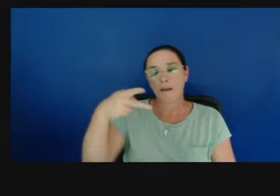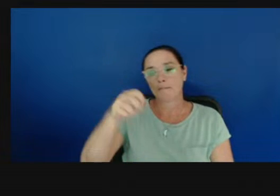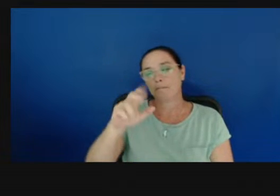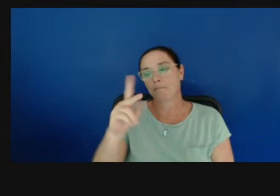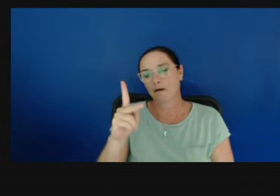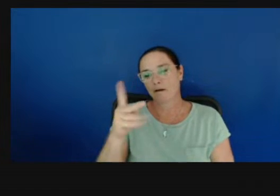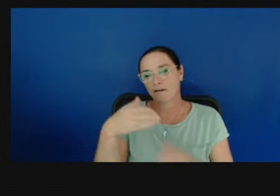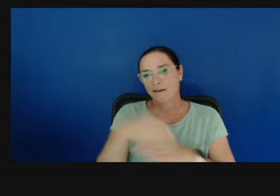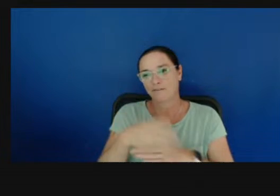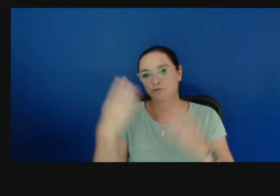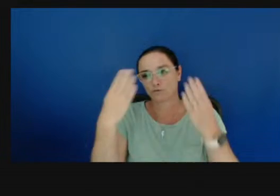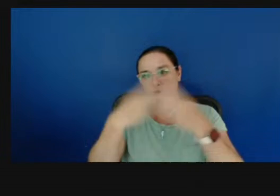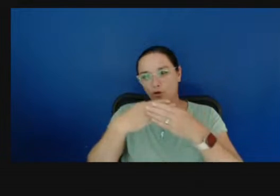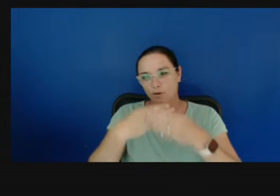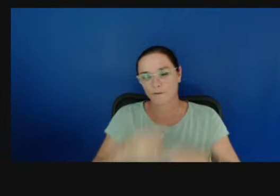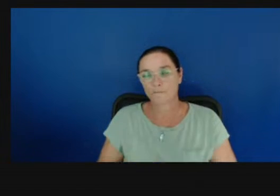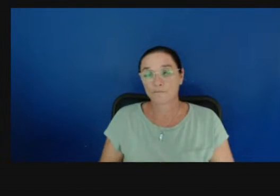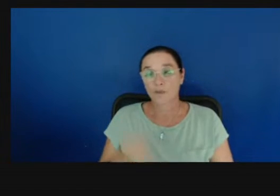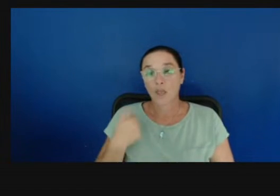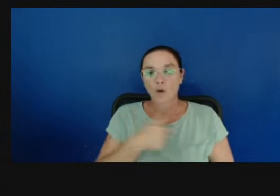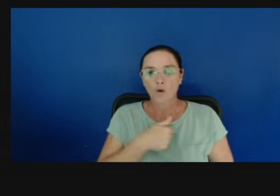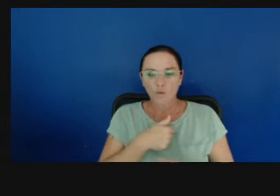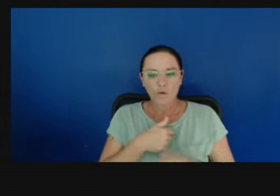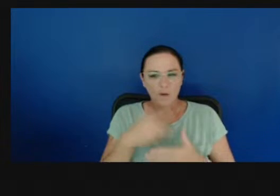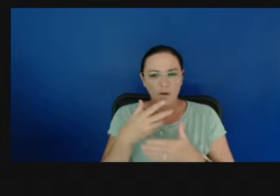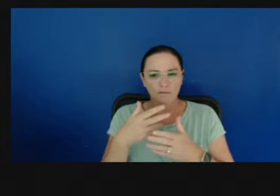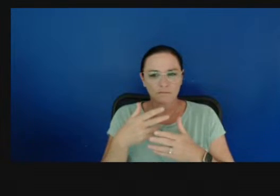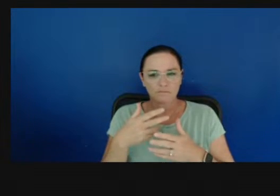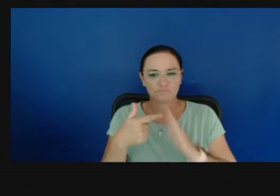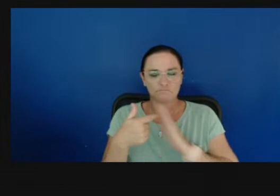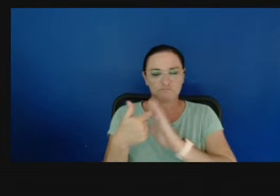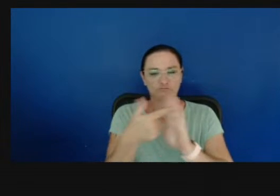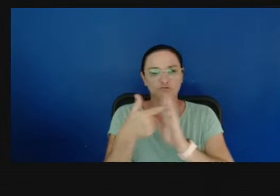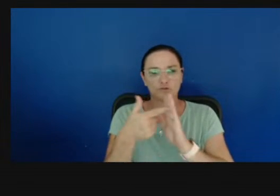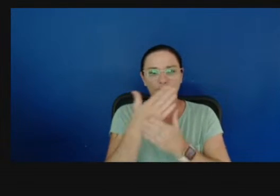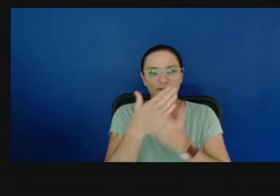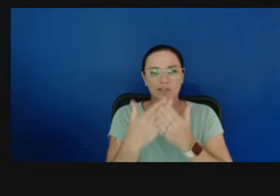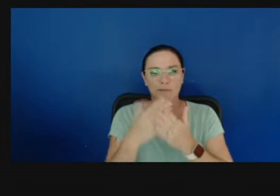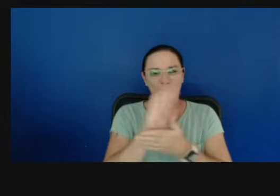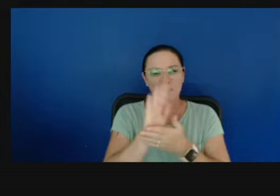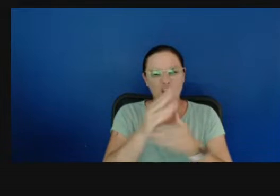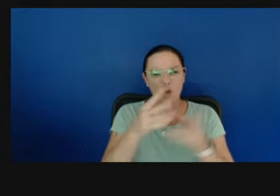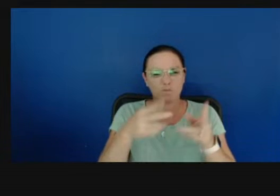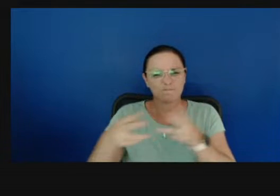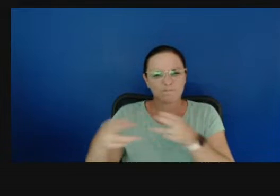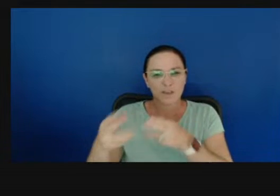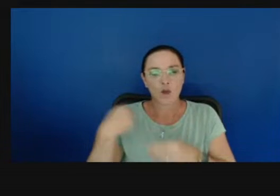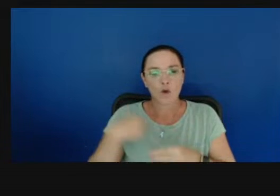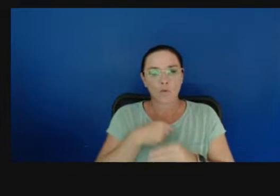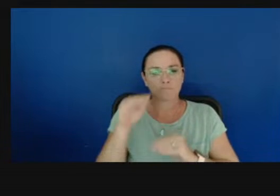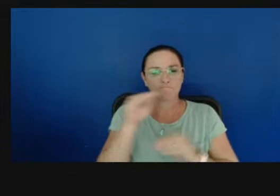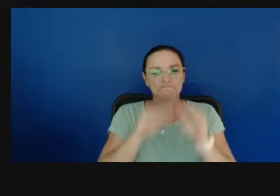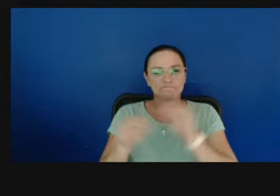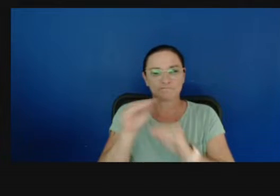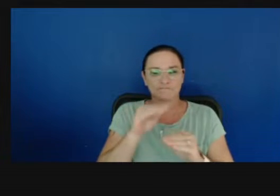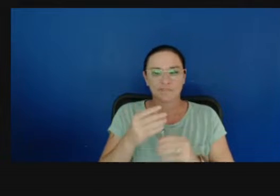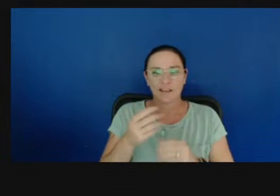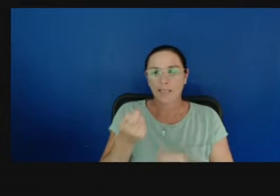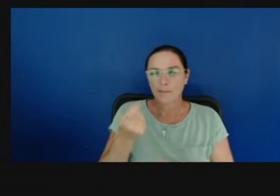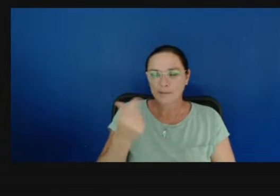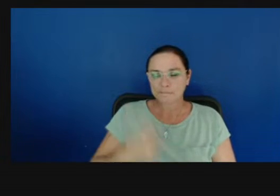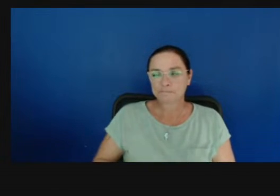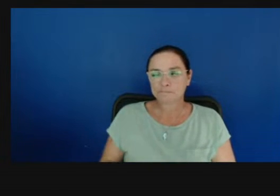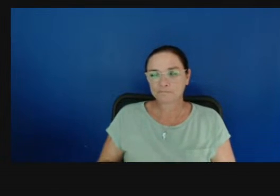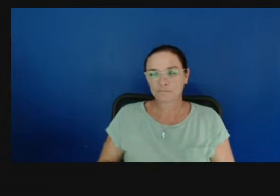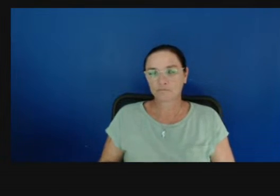We will play a couple of clips of that for you guys today. We'll shuffle them around a little bit and switch up the visuals a little bit too, but just